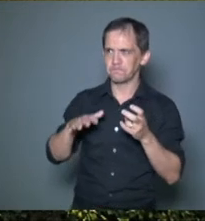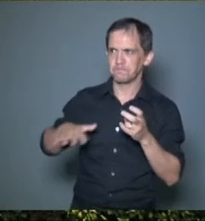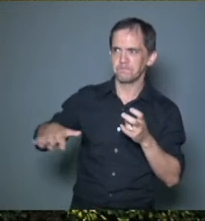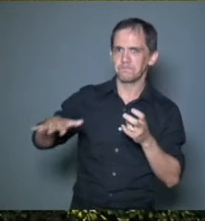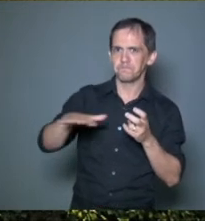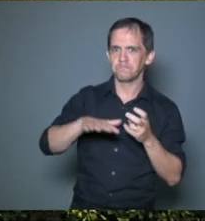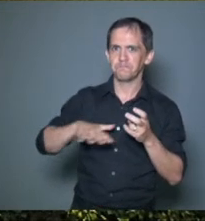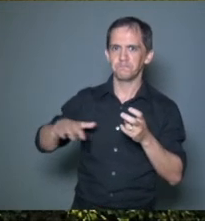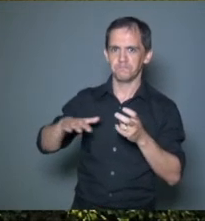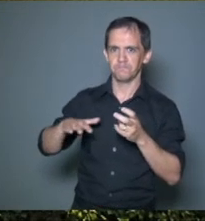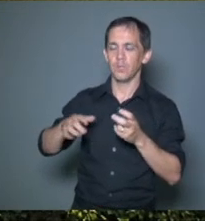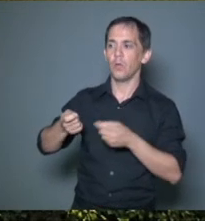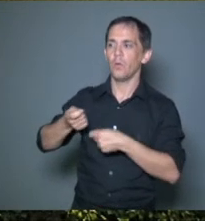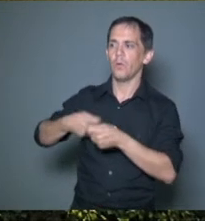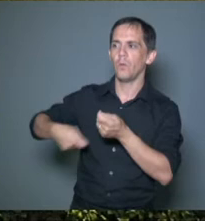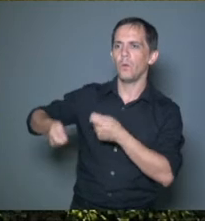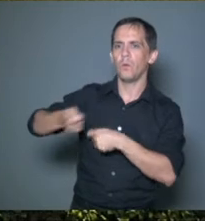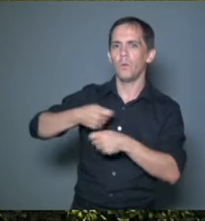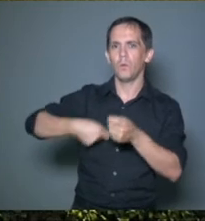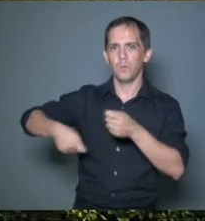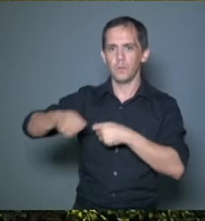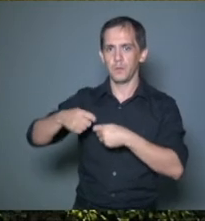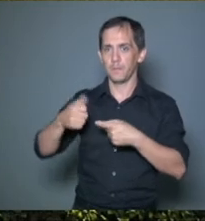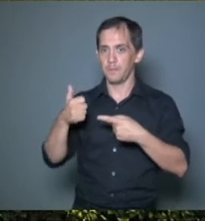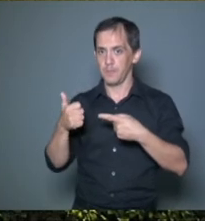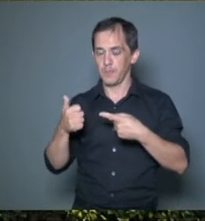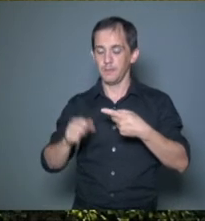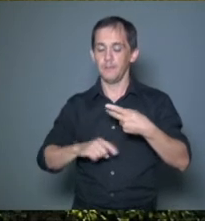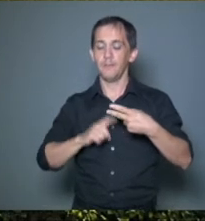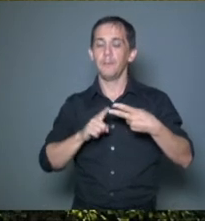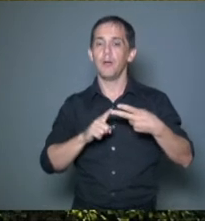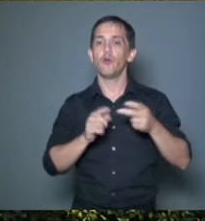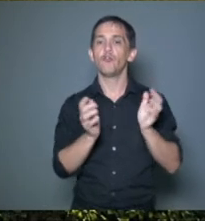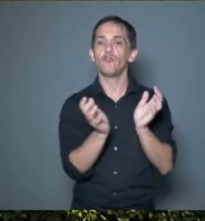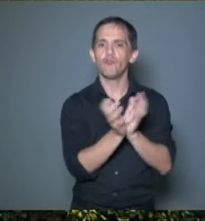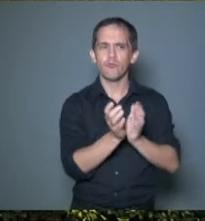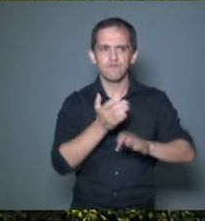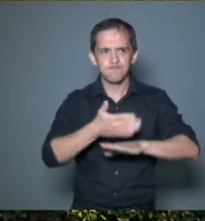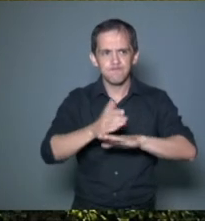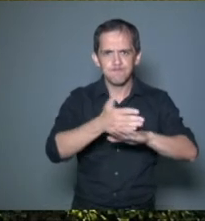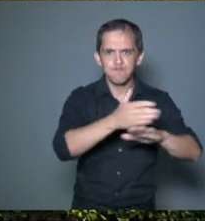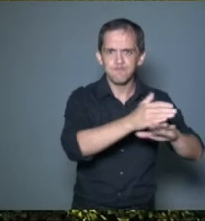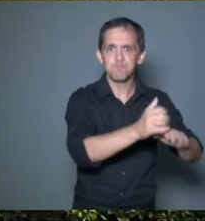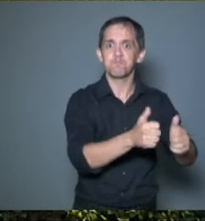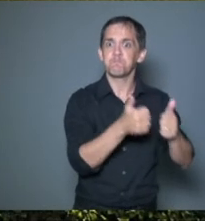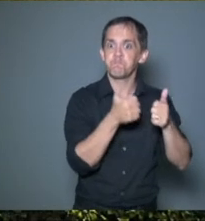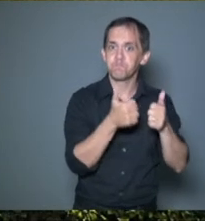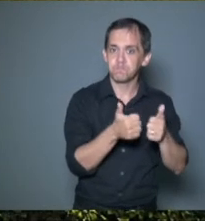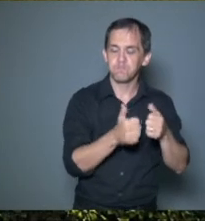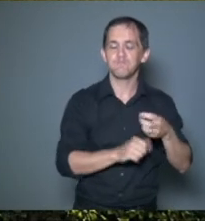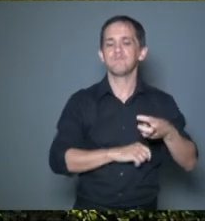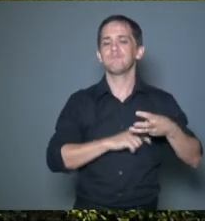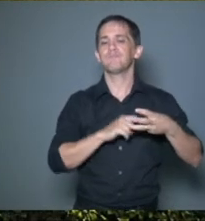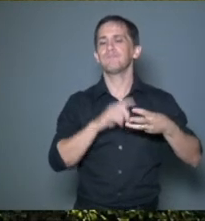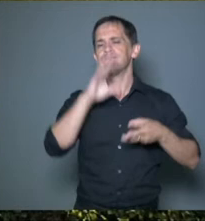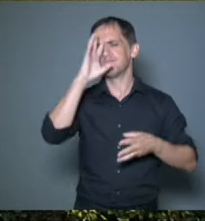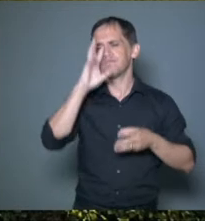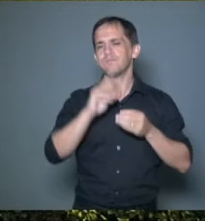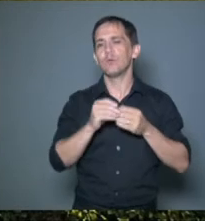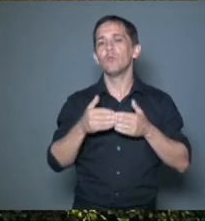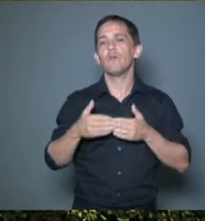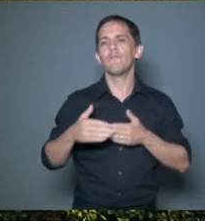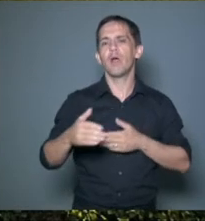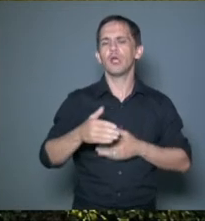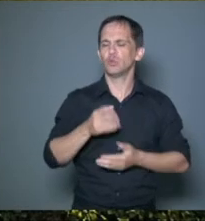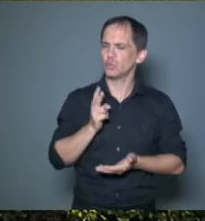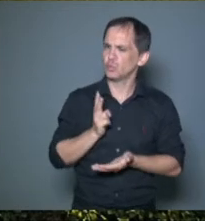Based on the economic scenario I alluded to, based on how prepared our team is, we will